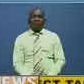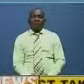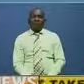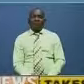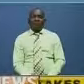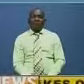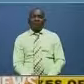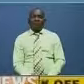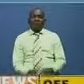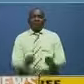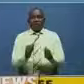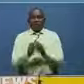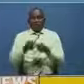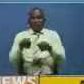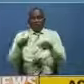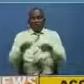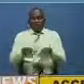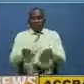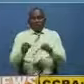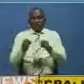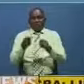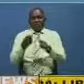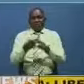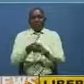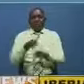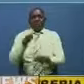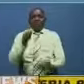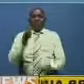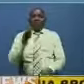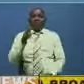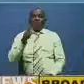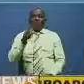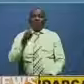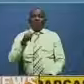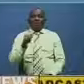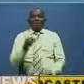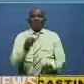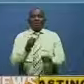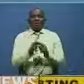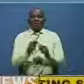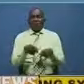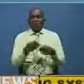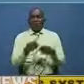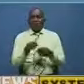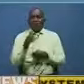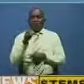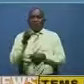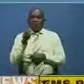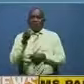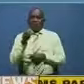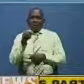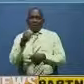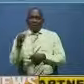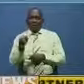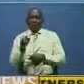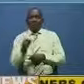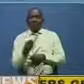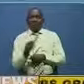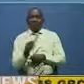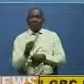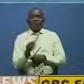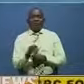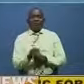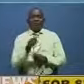The influx of traders moved from the Agbogloshi market in Accra have spilled over to Domnase in the Gomoa East district of the